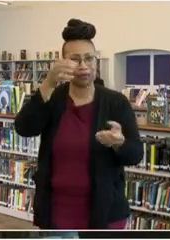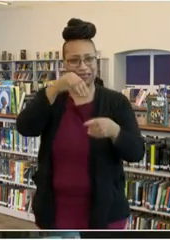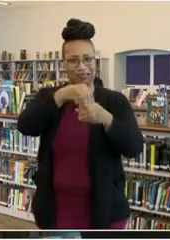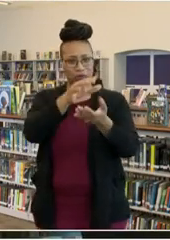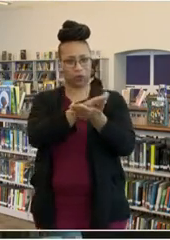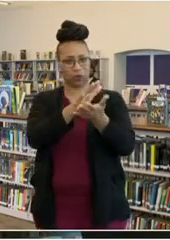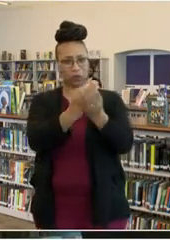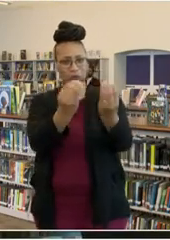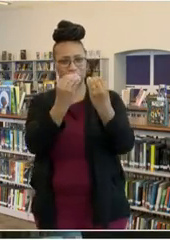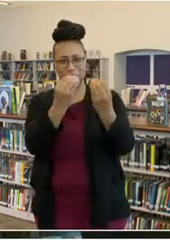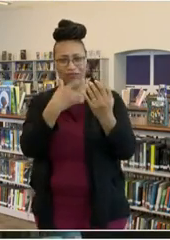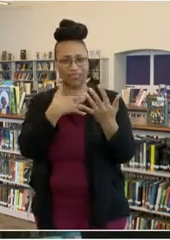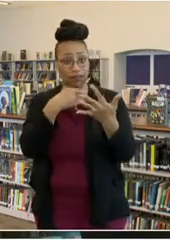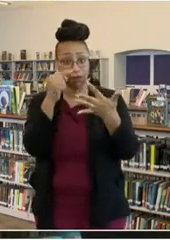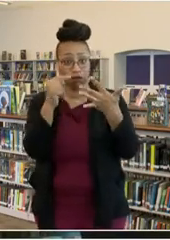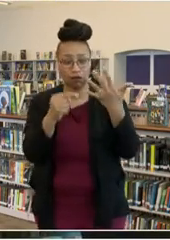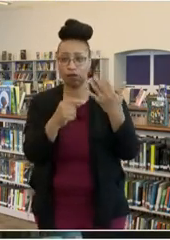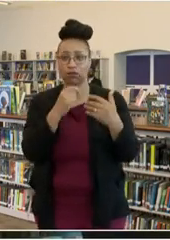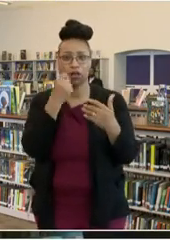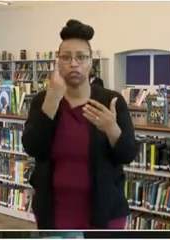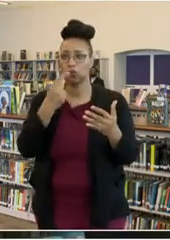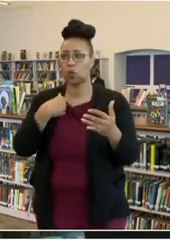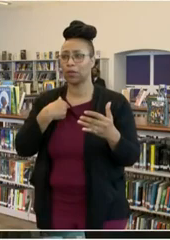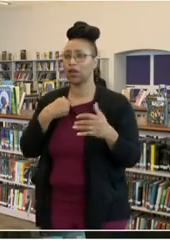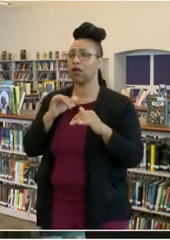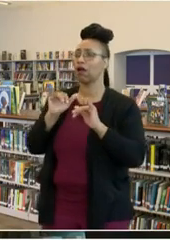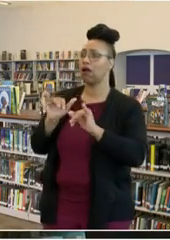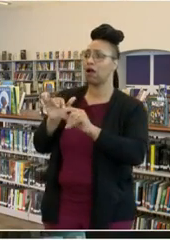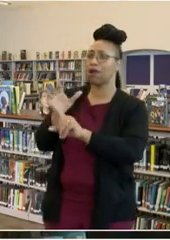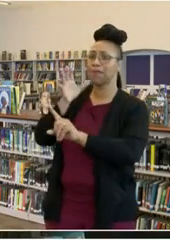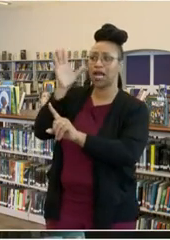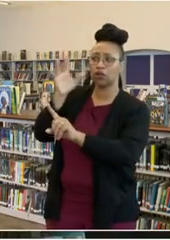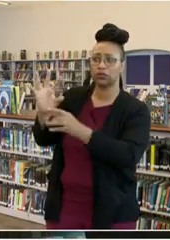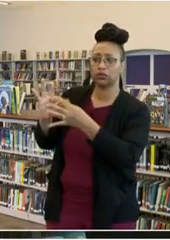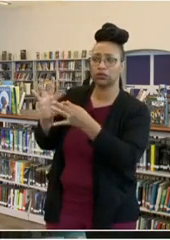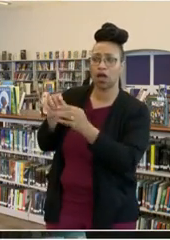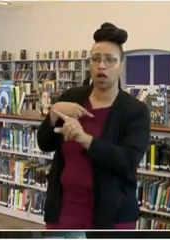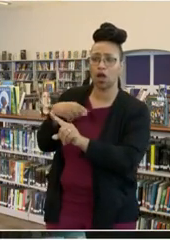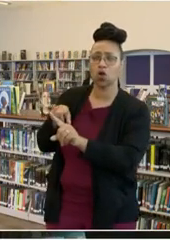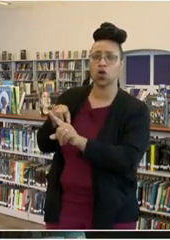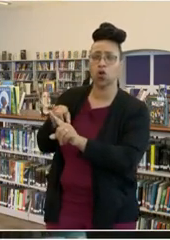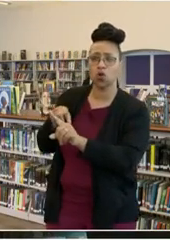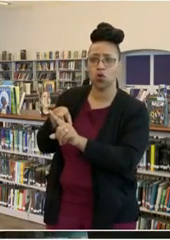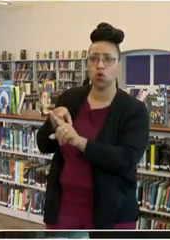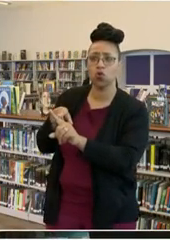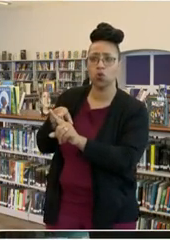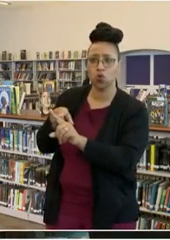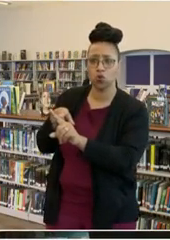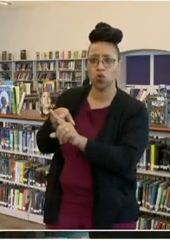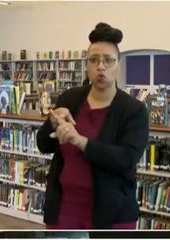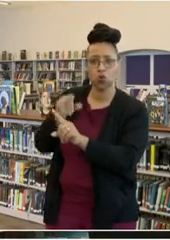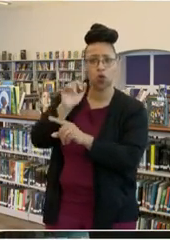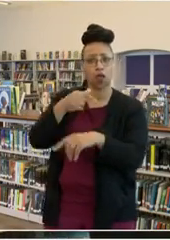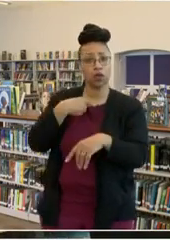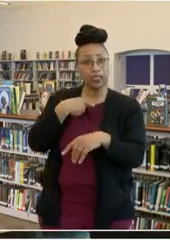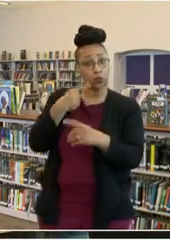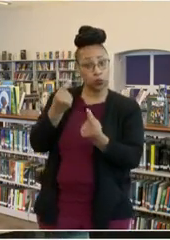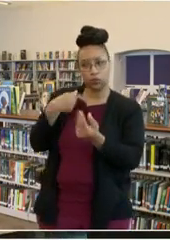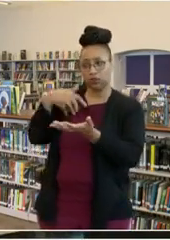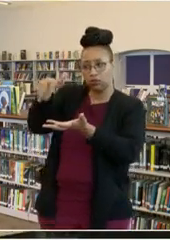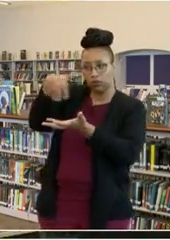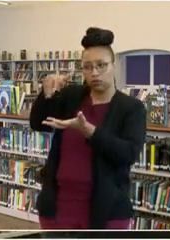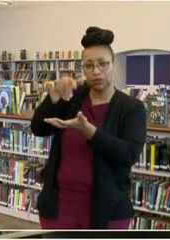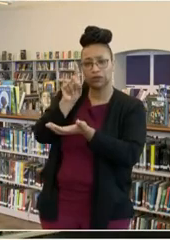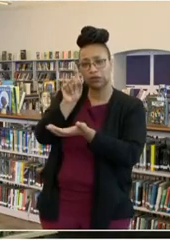But we do rely a lot on the data that we collect on a daily basis on our student performance to help drive those services. And it's